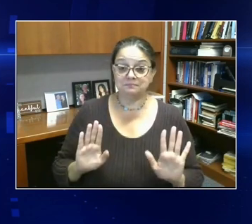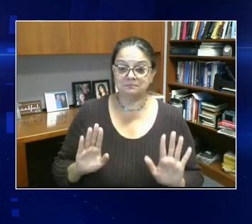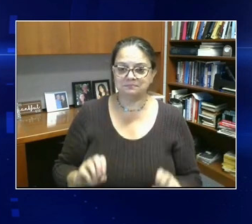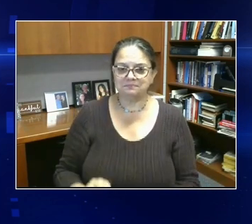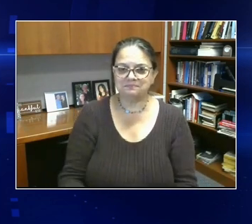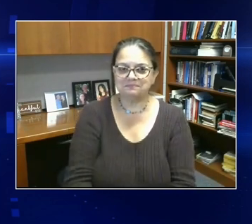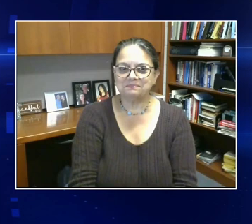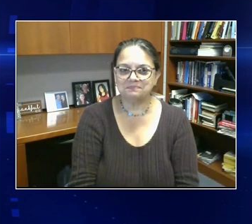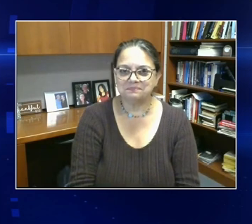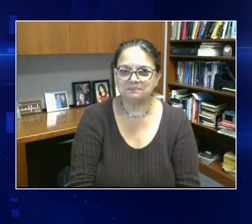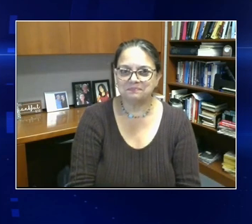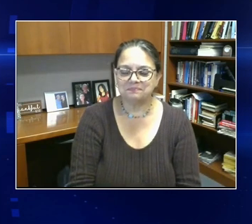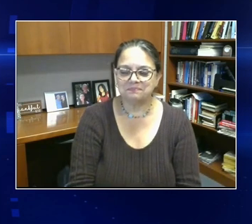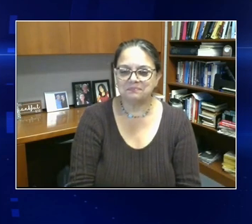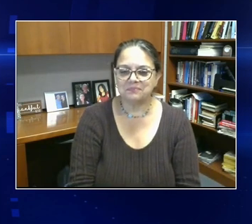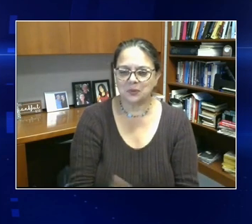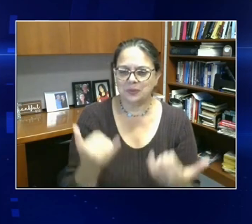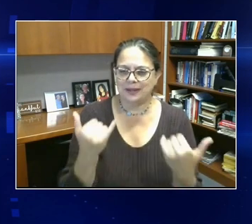deafness.